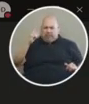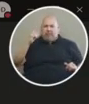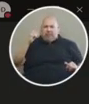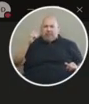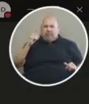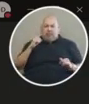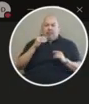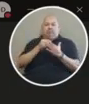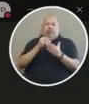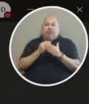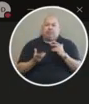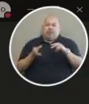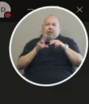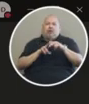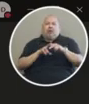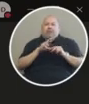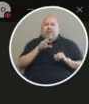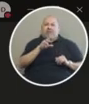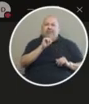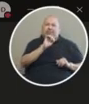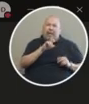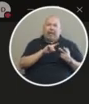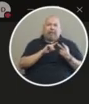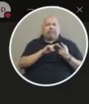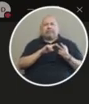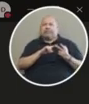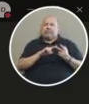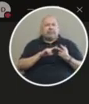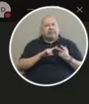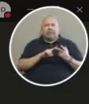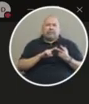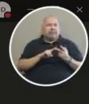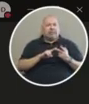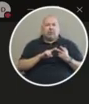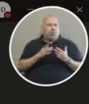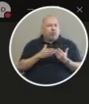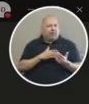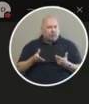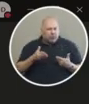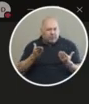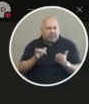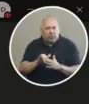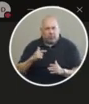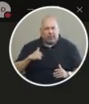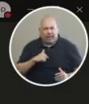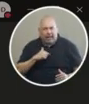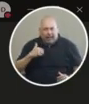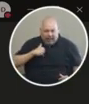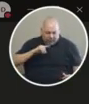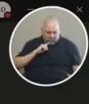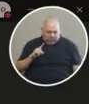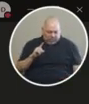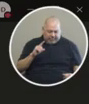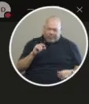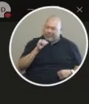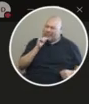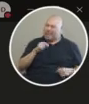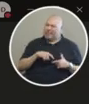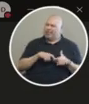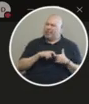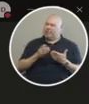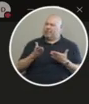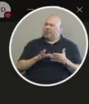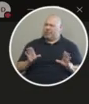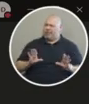revenues back up, or in terms of sales tax or in terms of other service offerings that we have. So this is a suspension of that